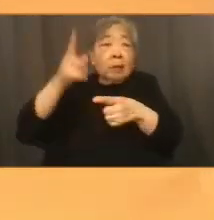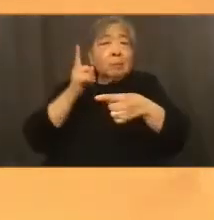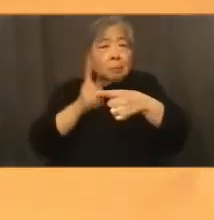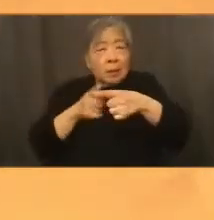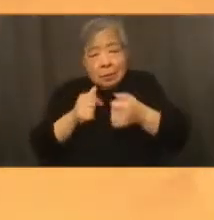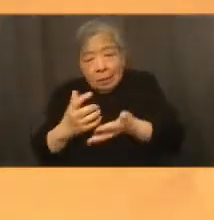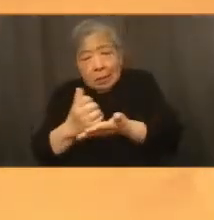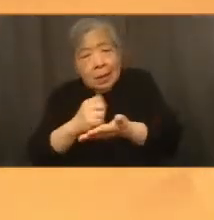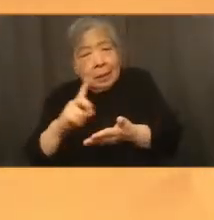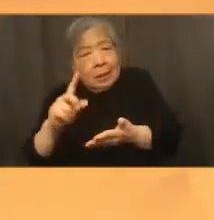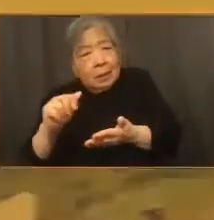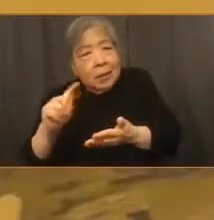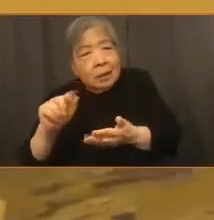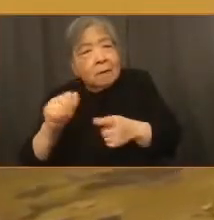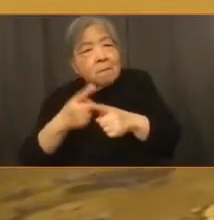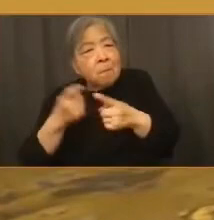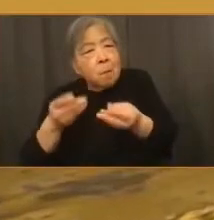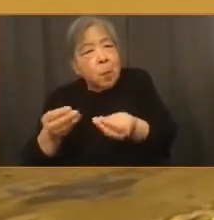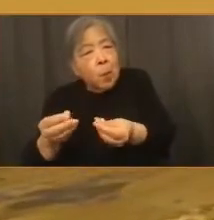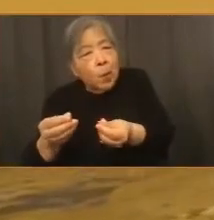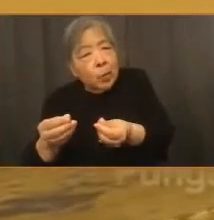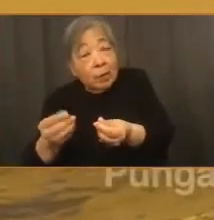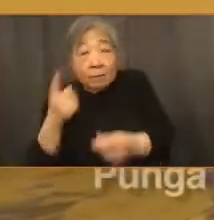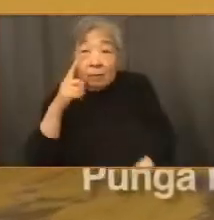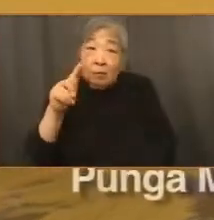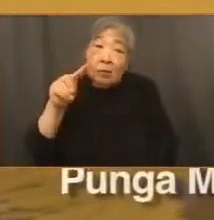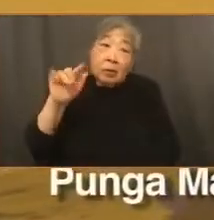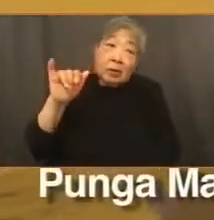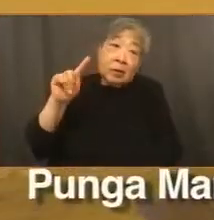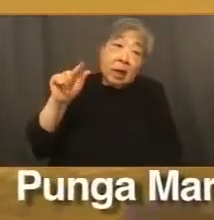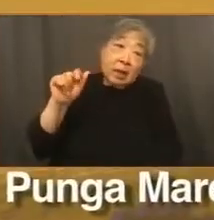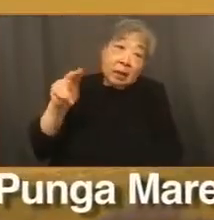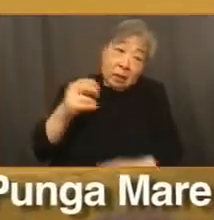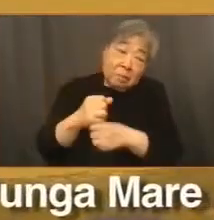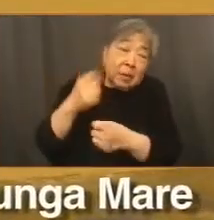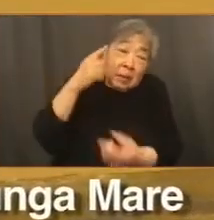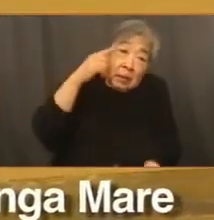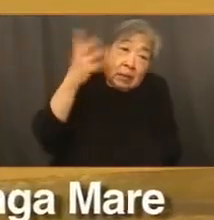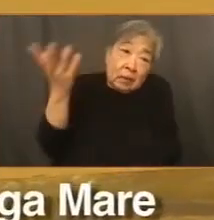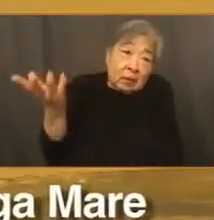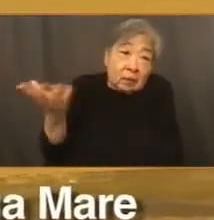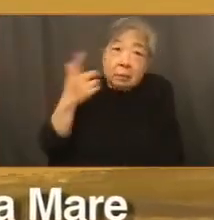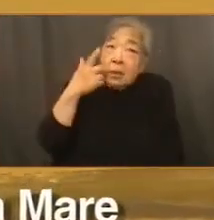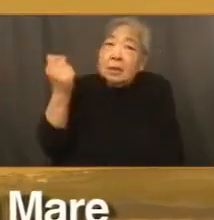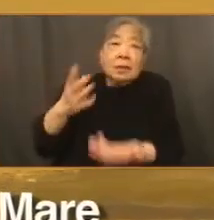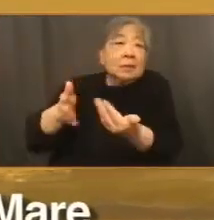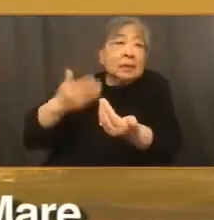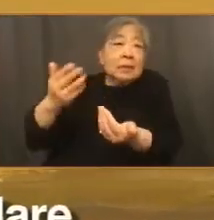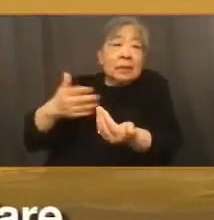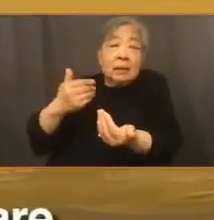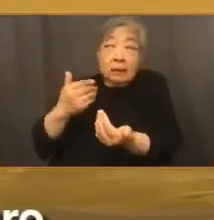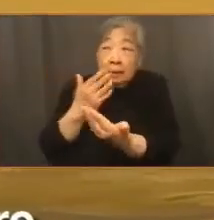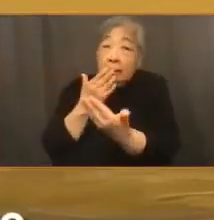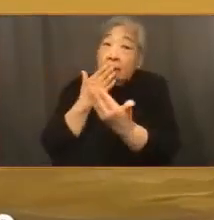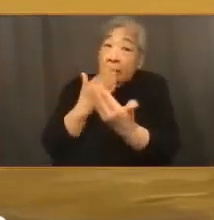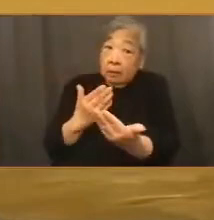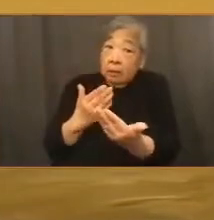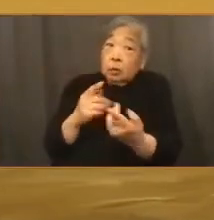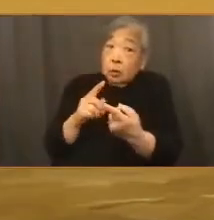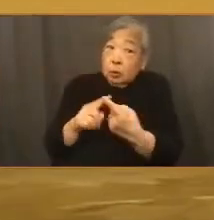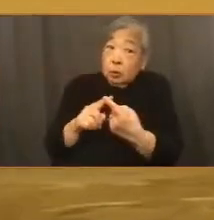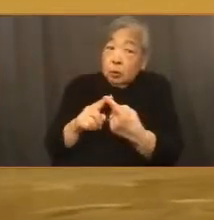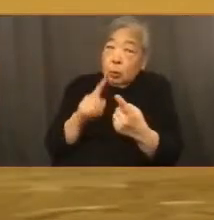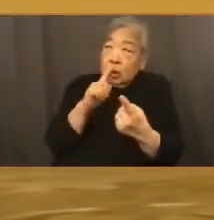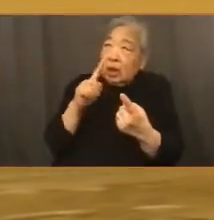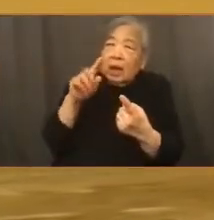Titan, actually it makes a lot of sense to fly since it's relatively easy, thanks to, like you mentioned, the really thick atmosphere